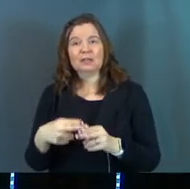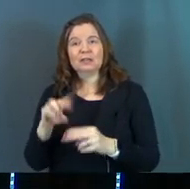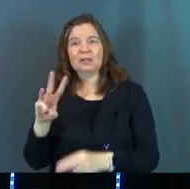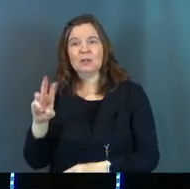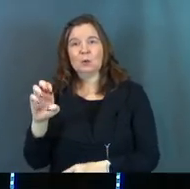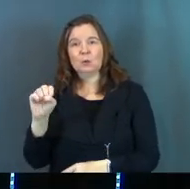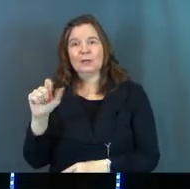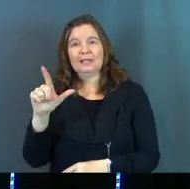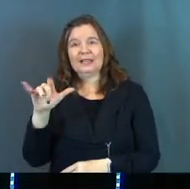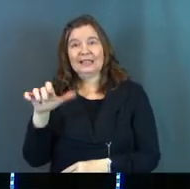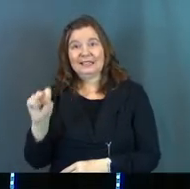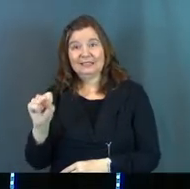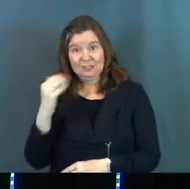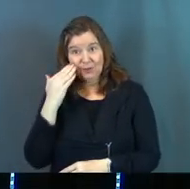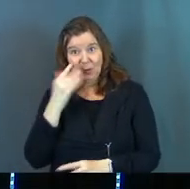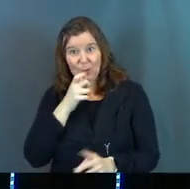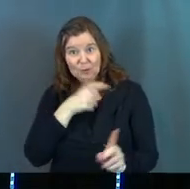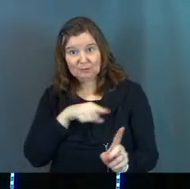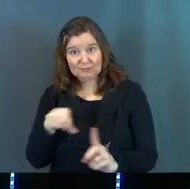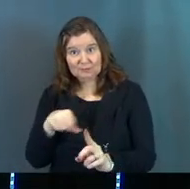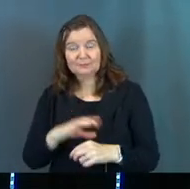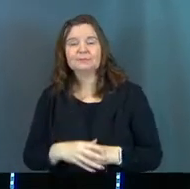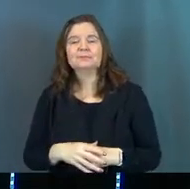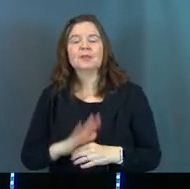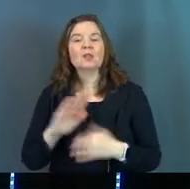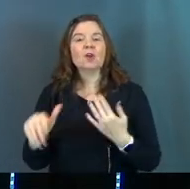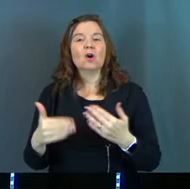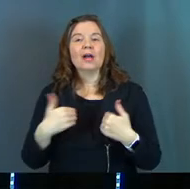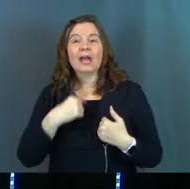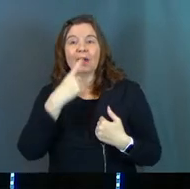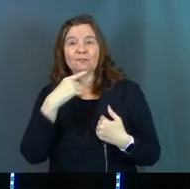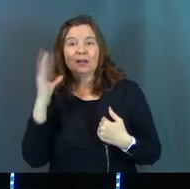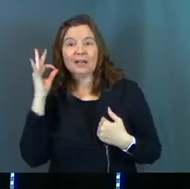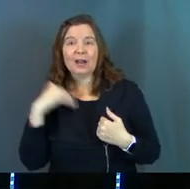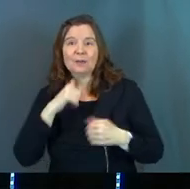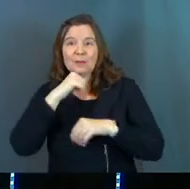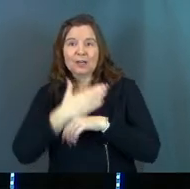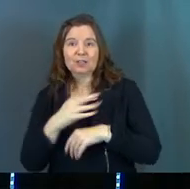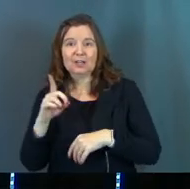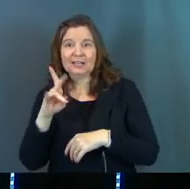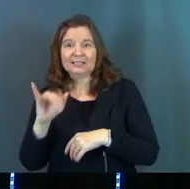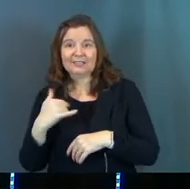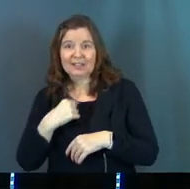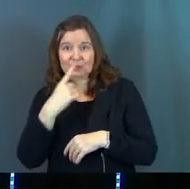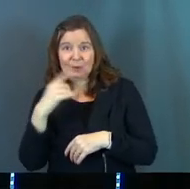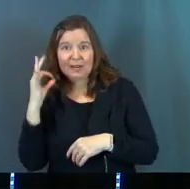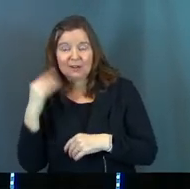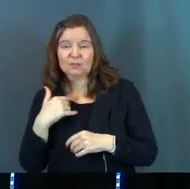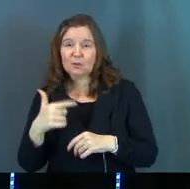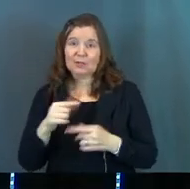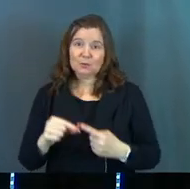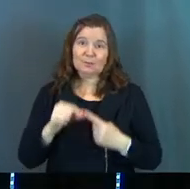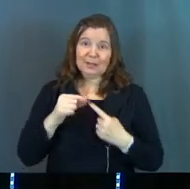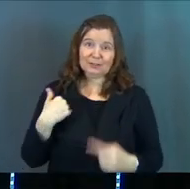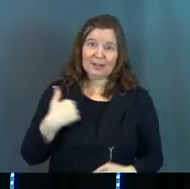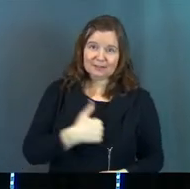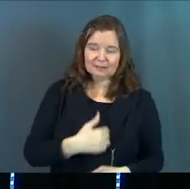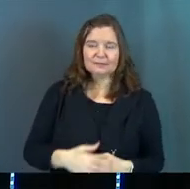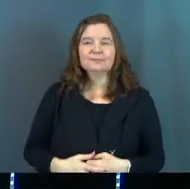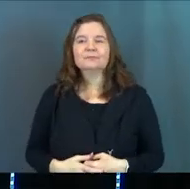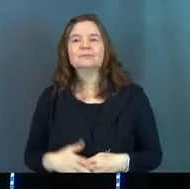the Weasleys. Do you know the Weasleys? They all have red hair, and my daughter Davy had red hair, so these guys were special to